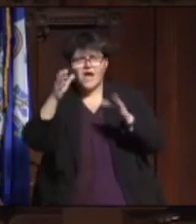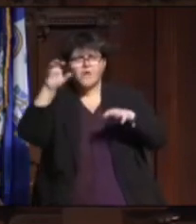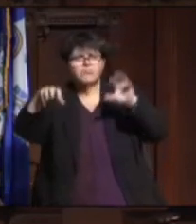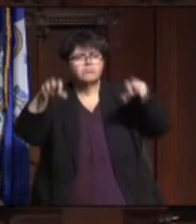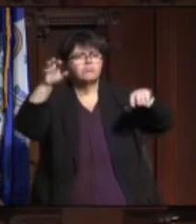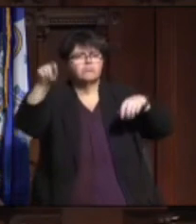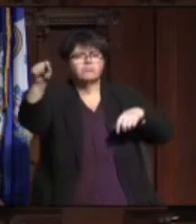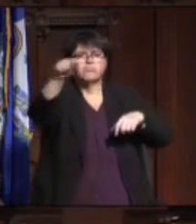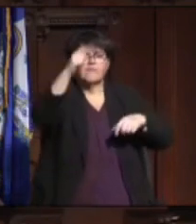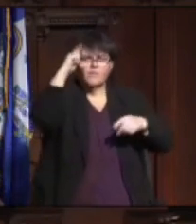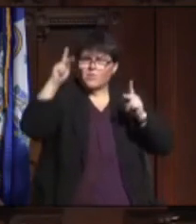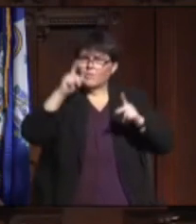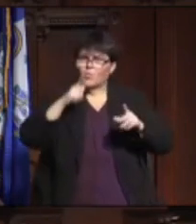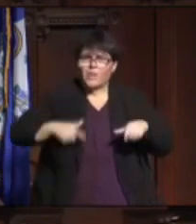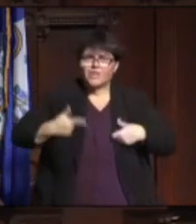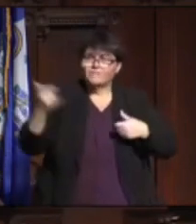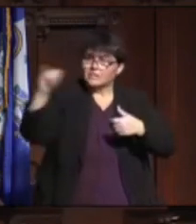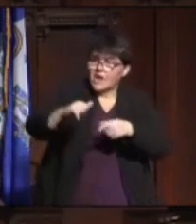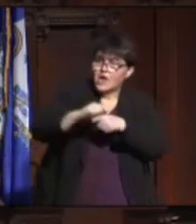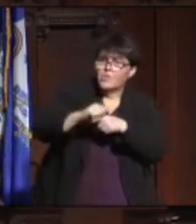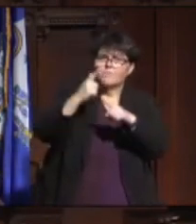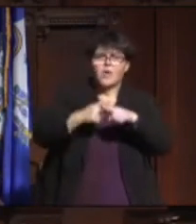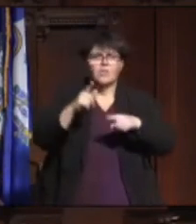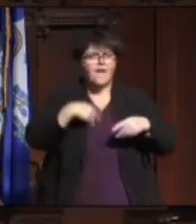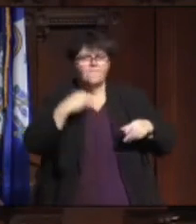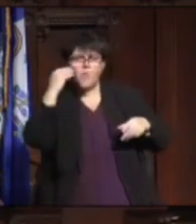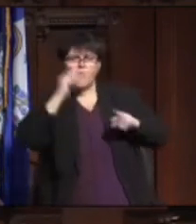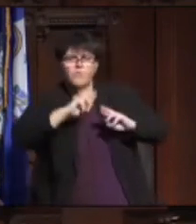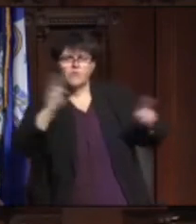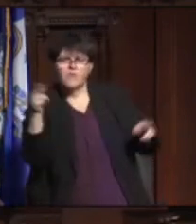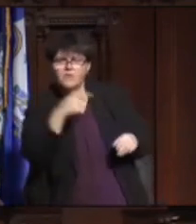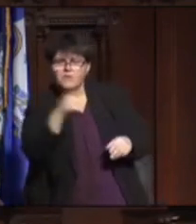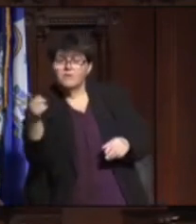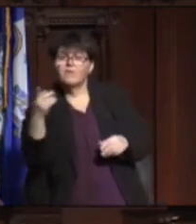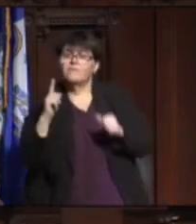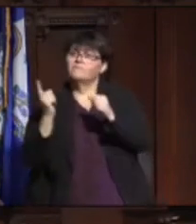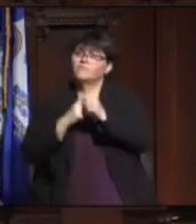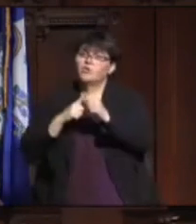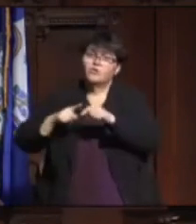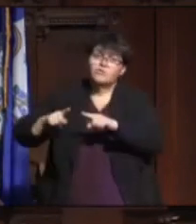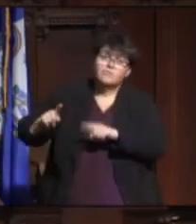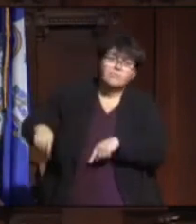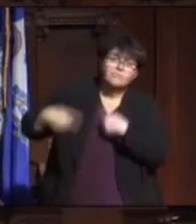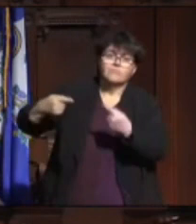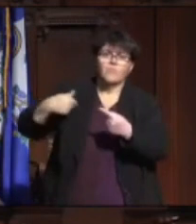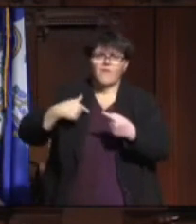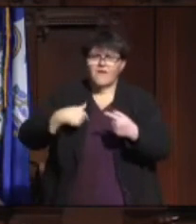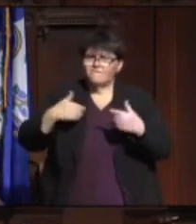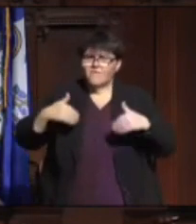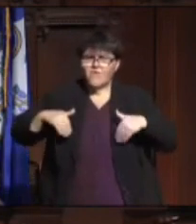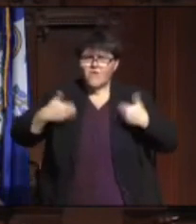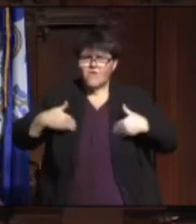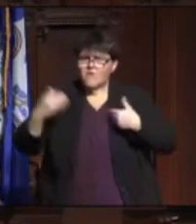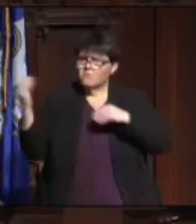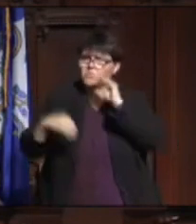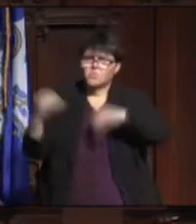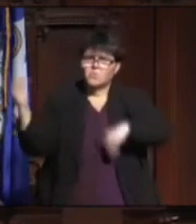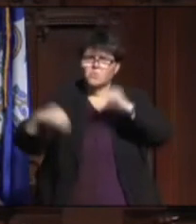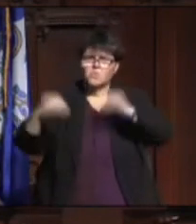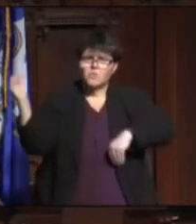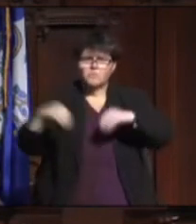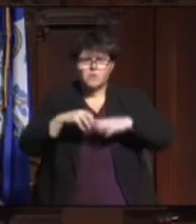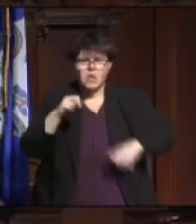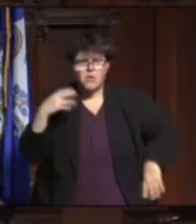time in a very long time, more and more young families are moving to Connecticut. Last year, we built more market rate